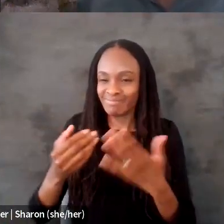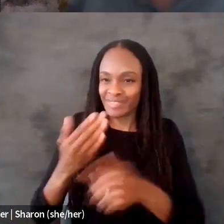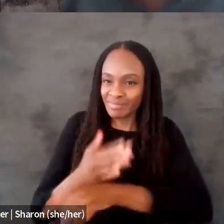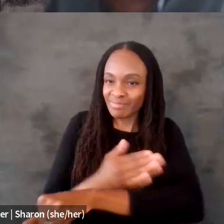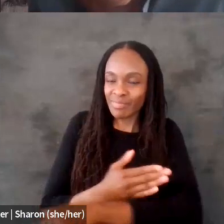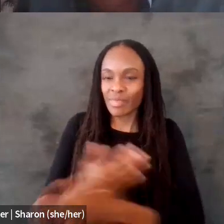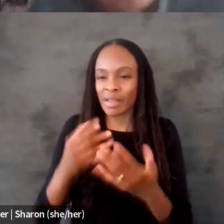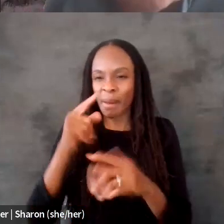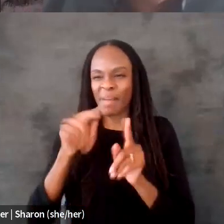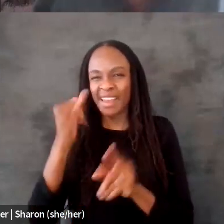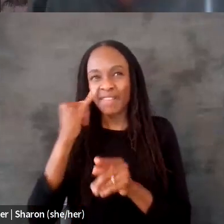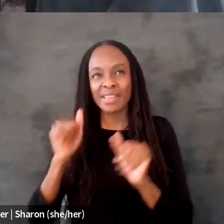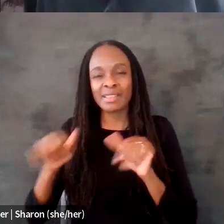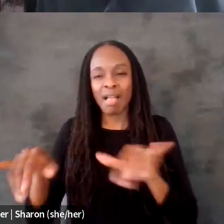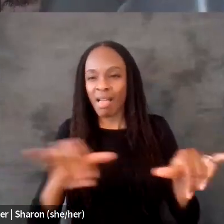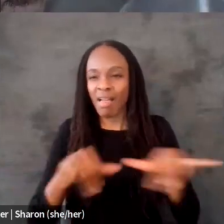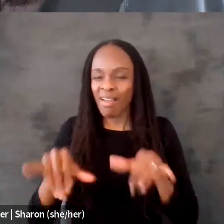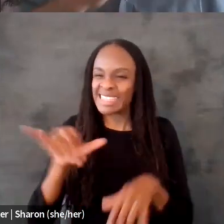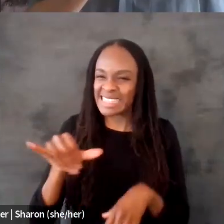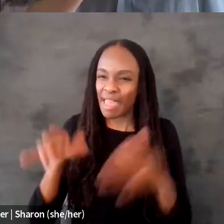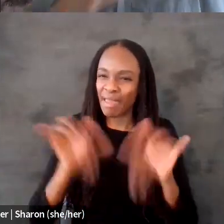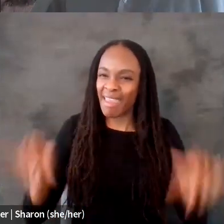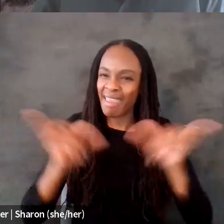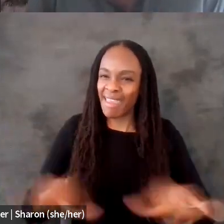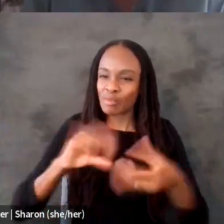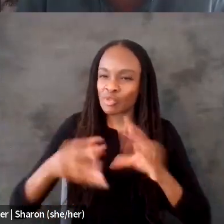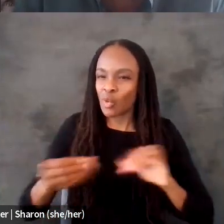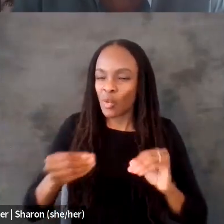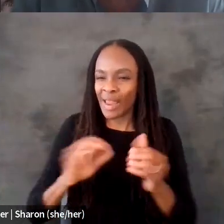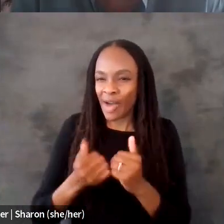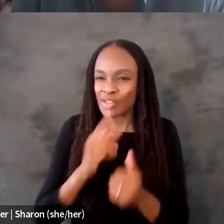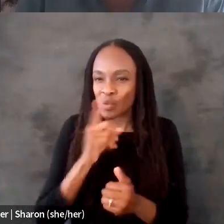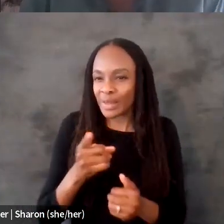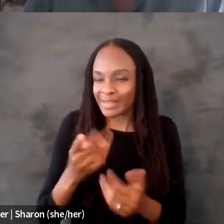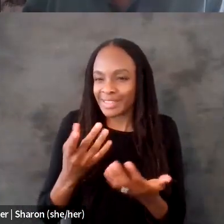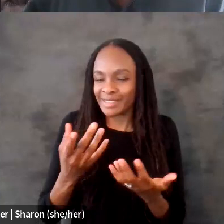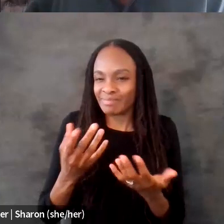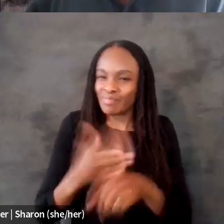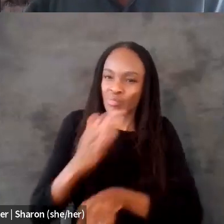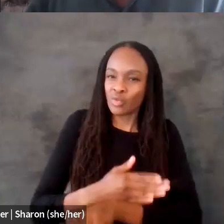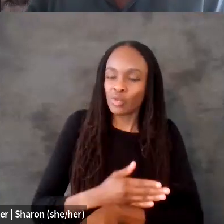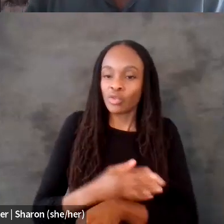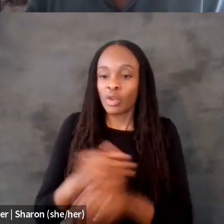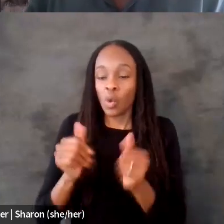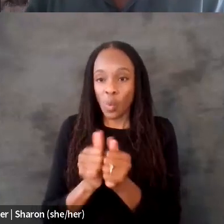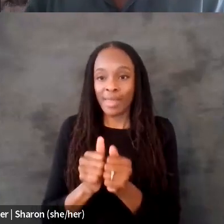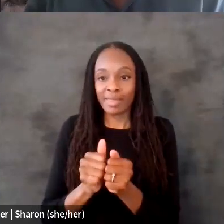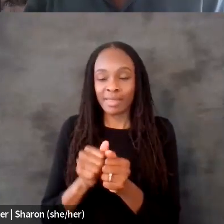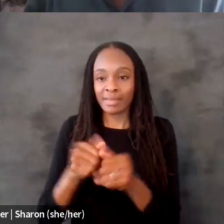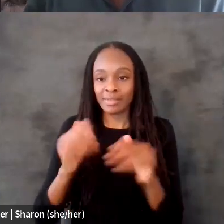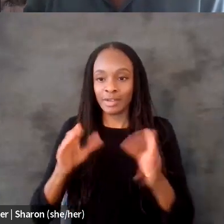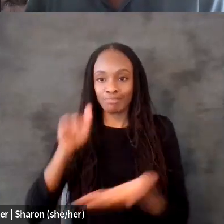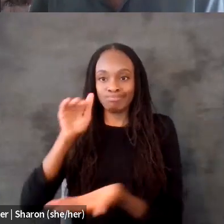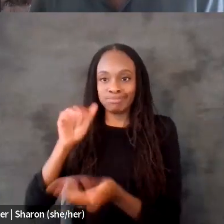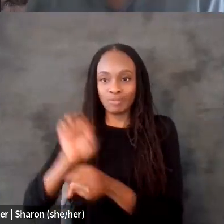really? And so I think what becomes important is when you look at your body of work, or when we look at a body of work, we should see an upward trajectory of it